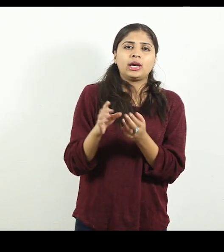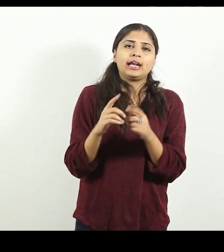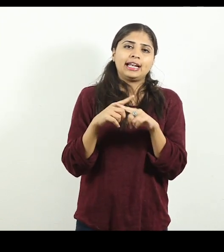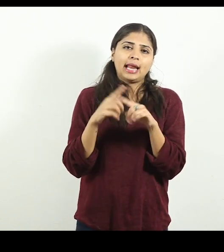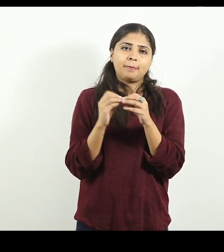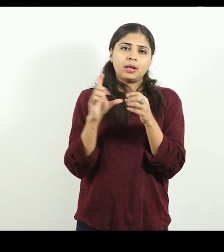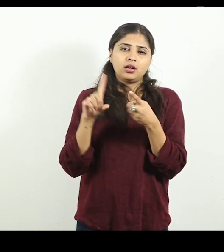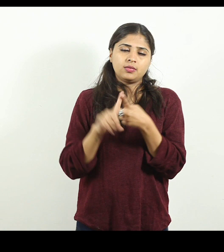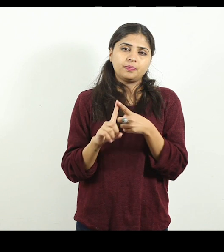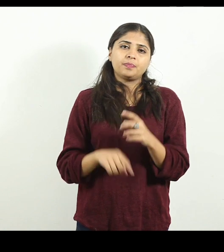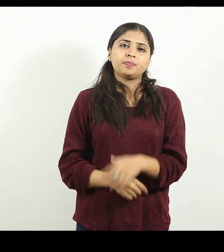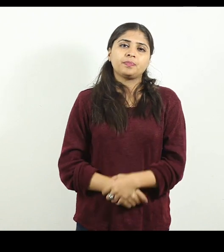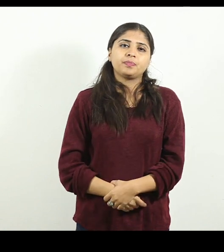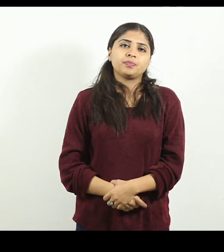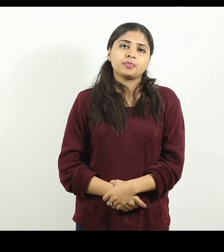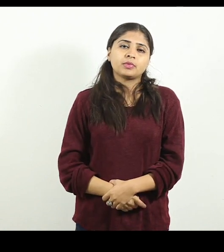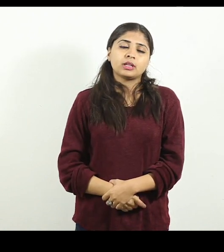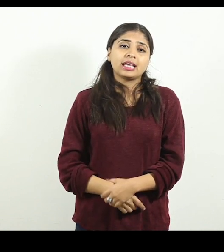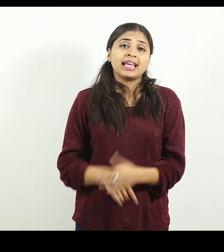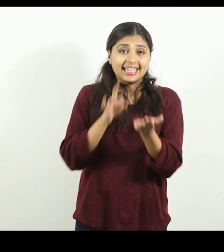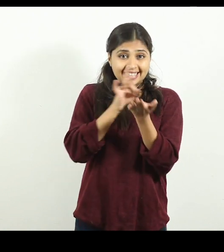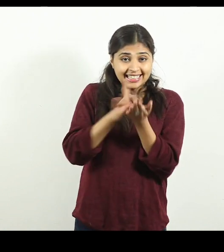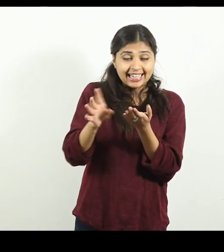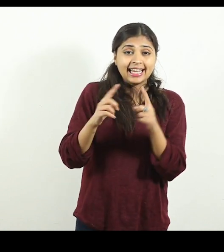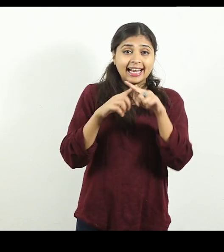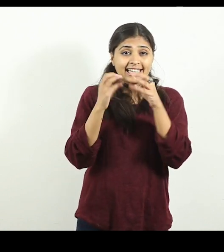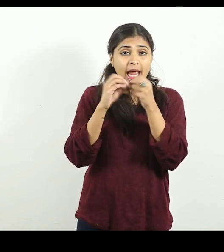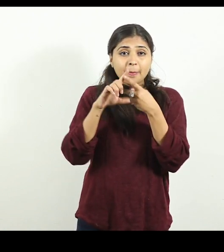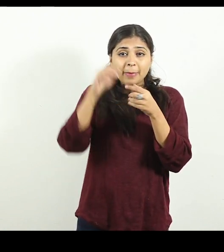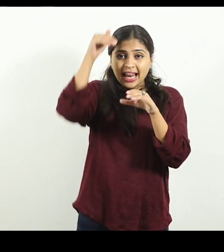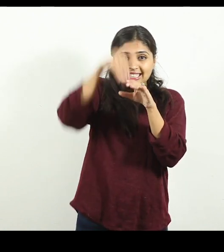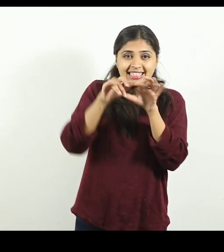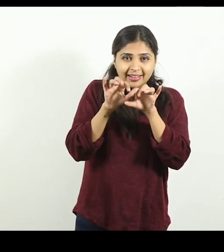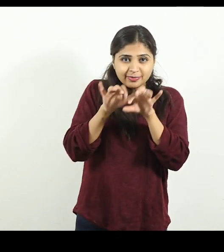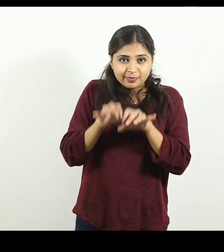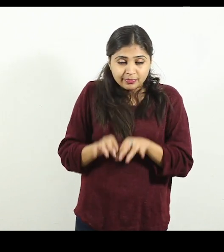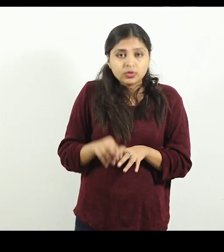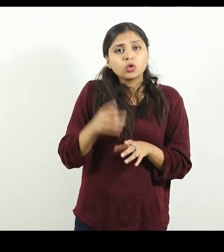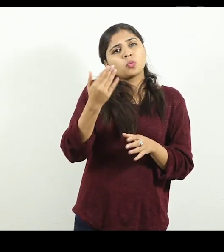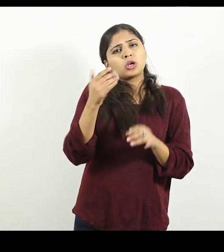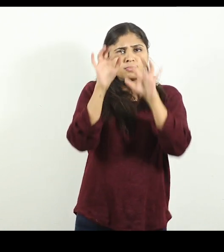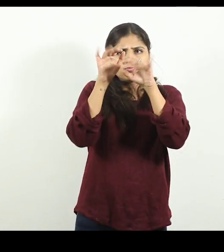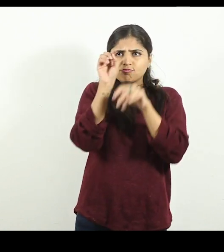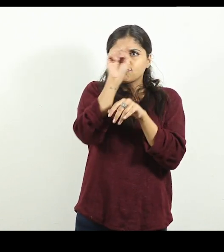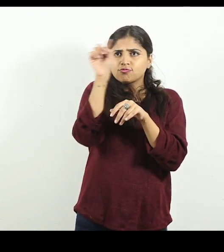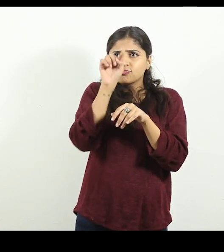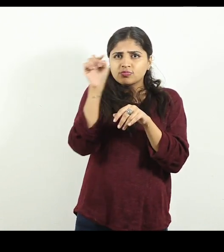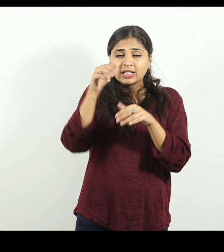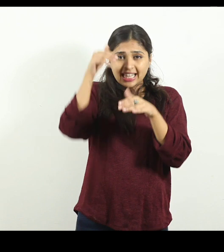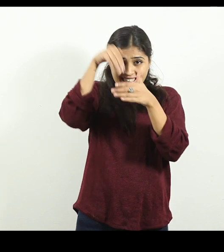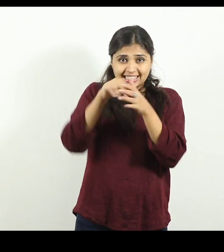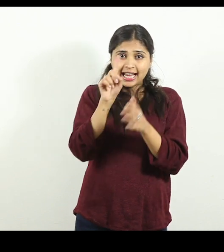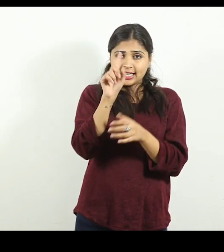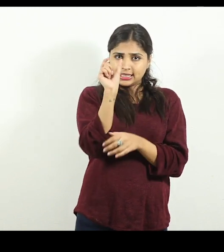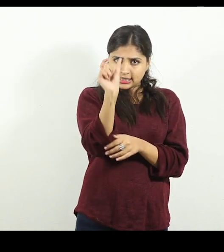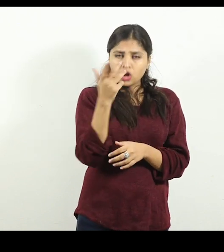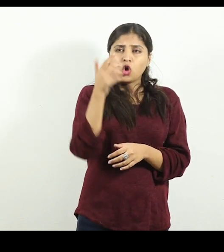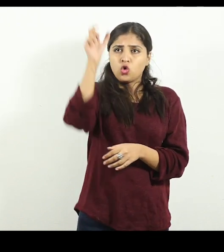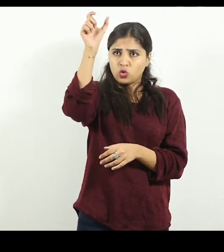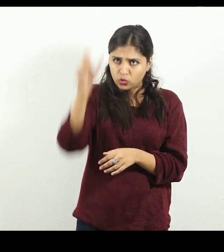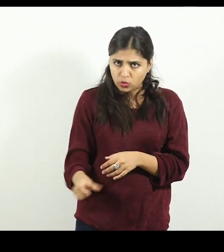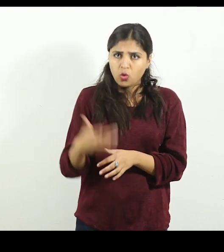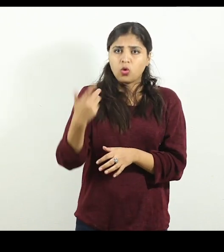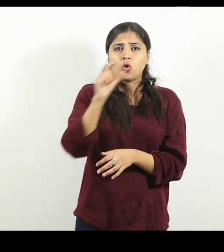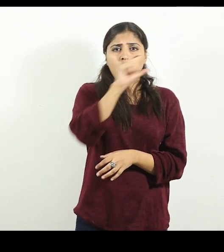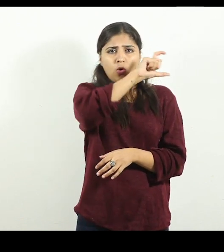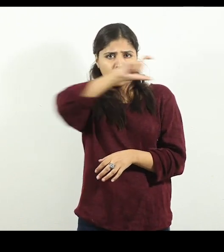table. Delete table contents. You can delete the contents of a cell, a row, a column or the whole table. When you